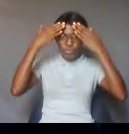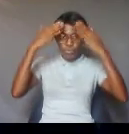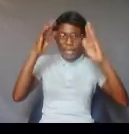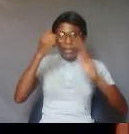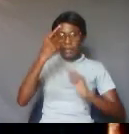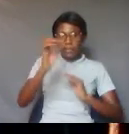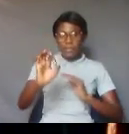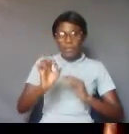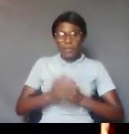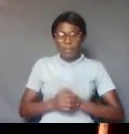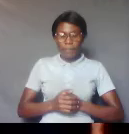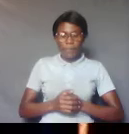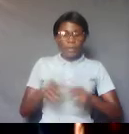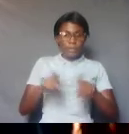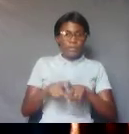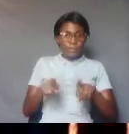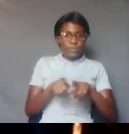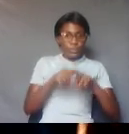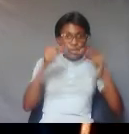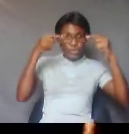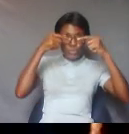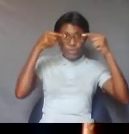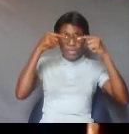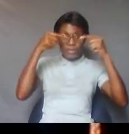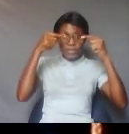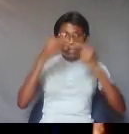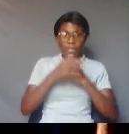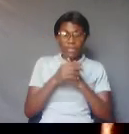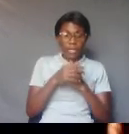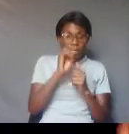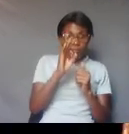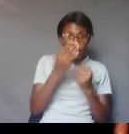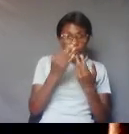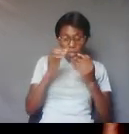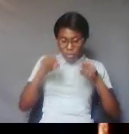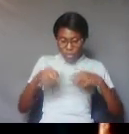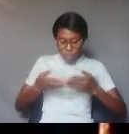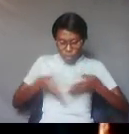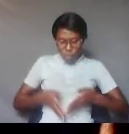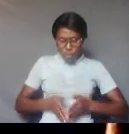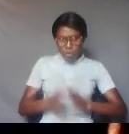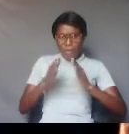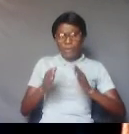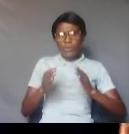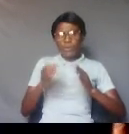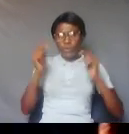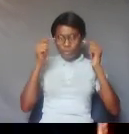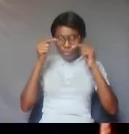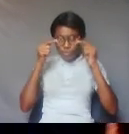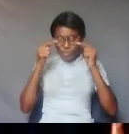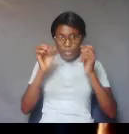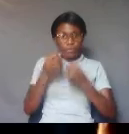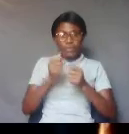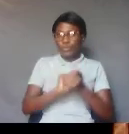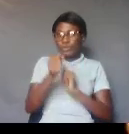with. Yes, there are cases where there is a disability where a person becomes disabled through an action, but or